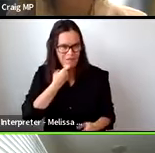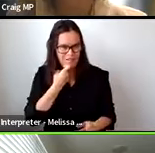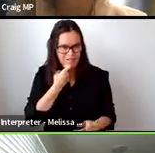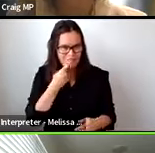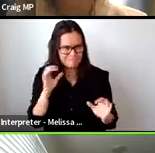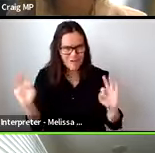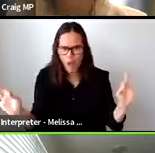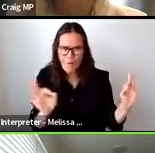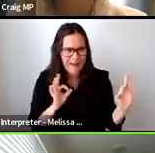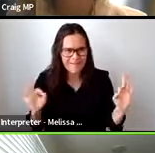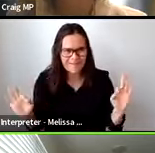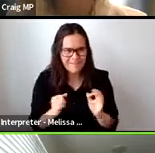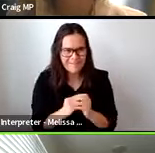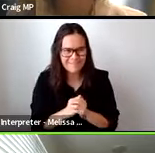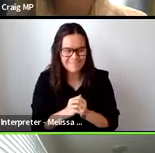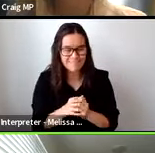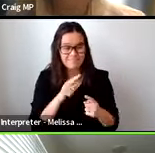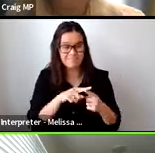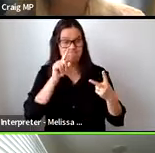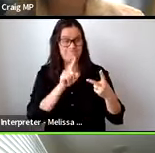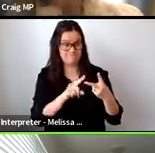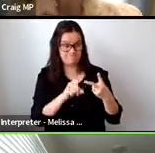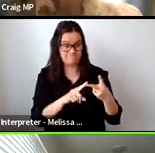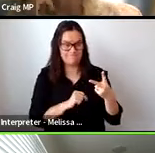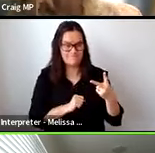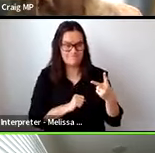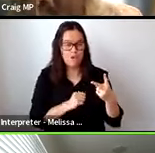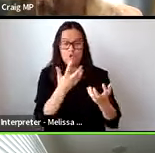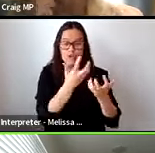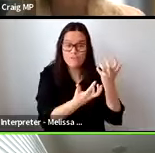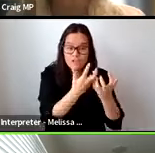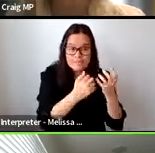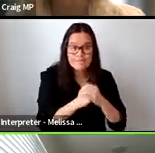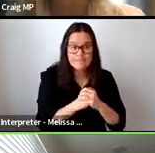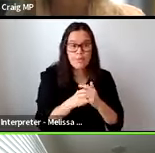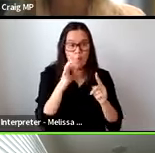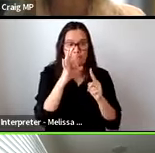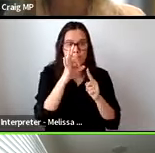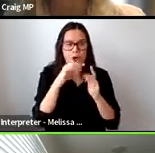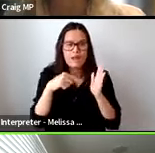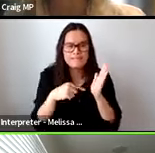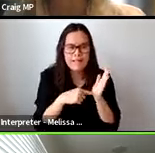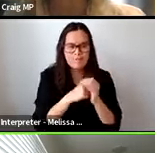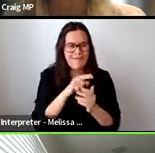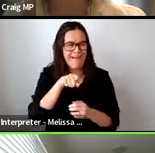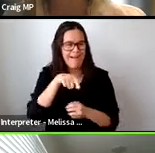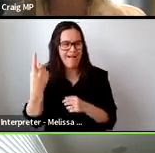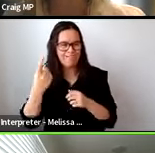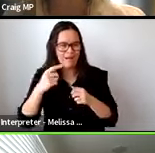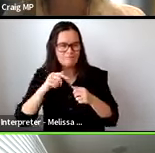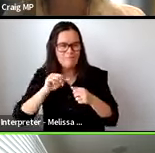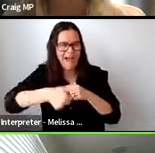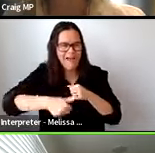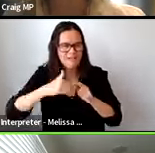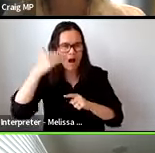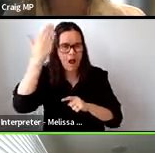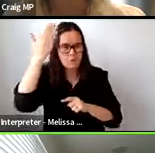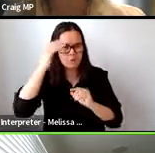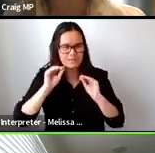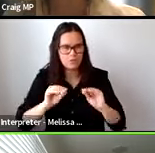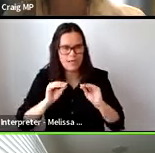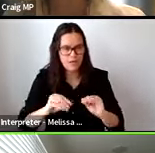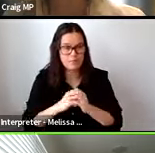your universities and your post-secondary educational facilities programs that anyone trained to be a